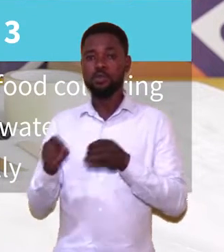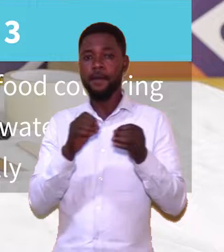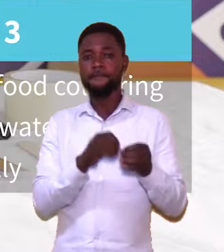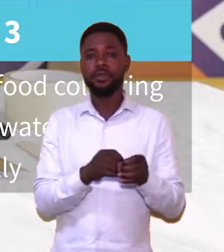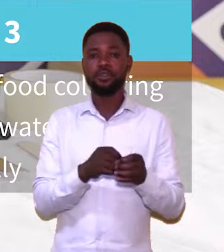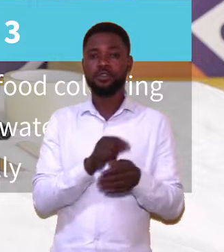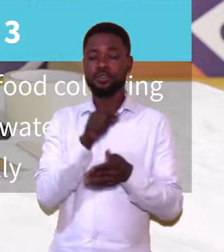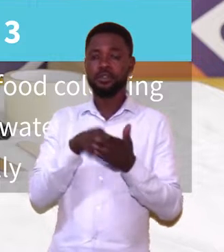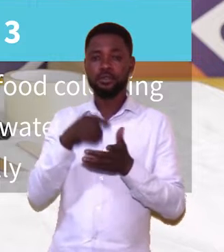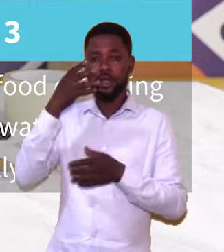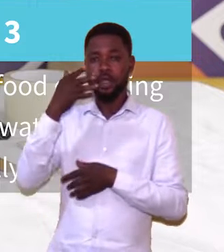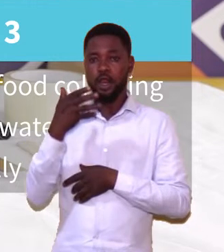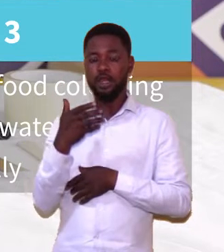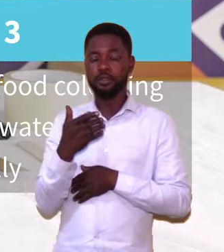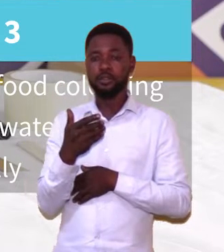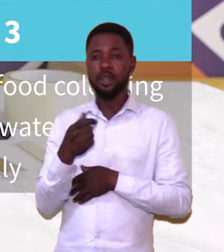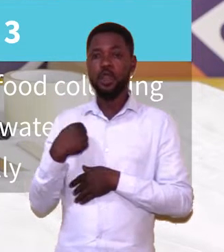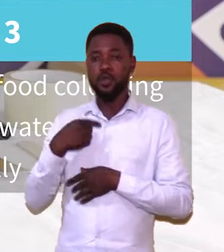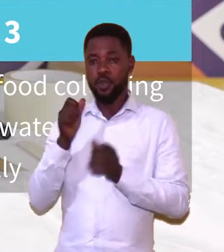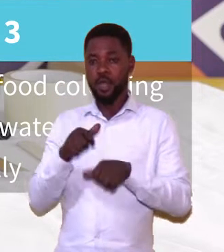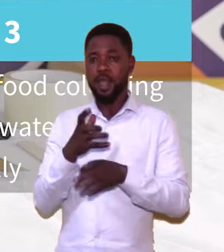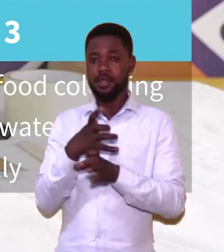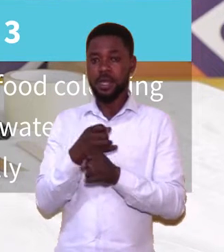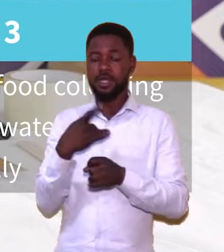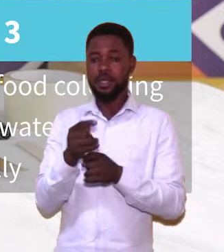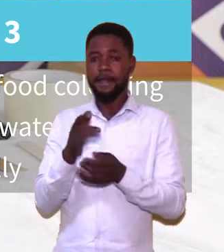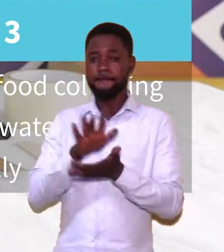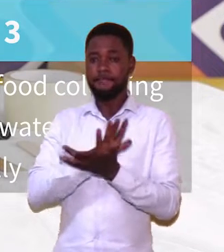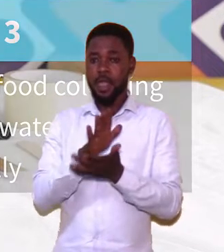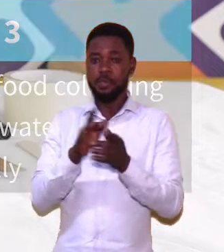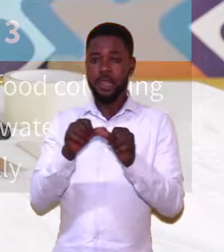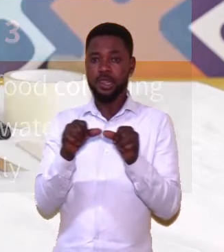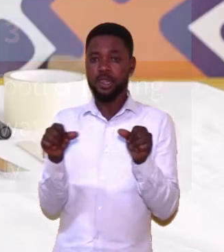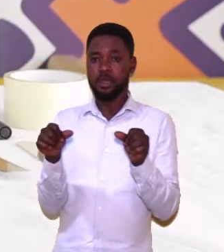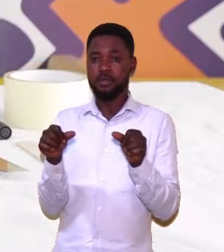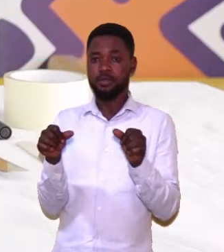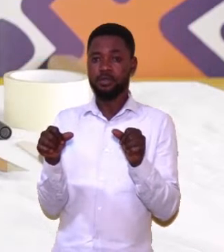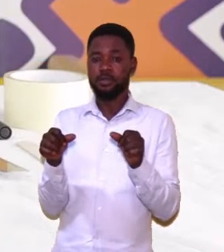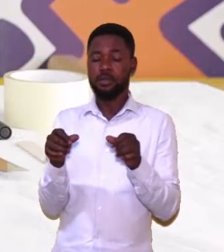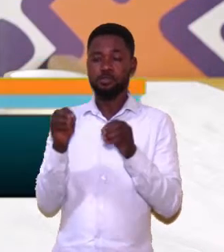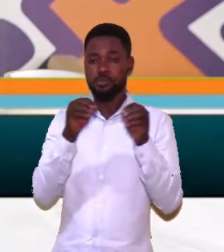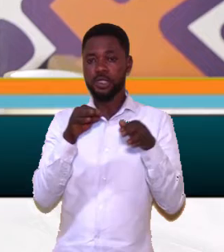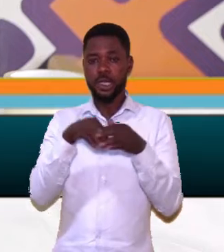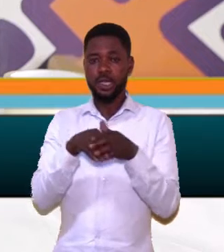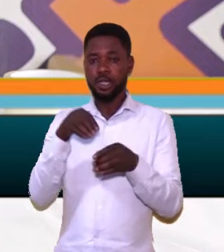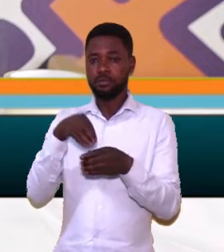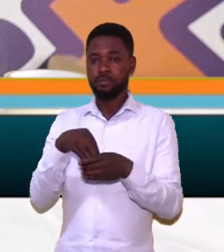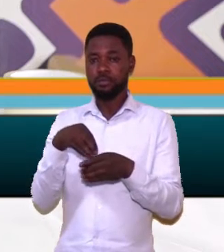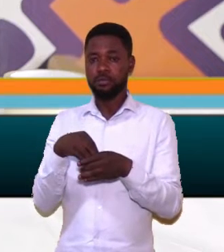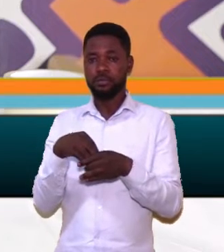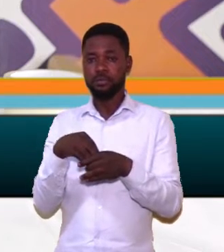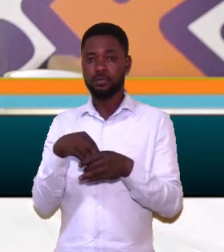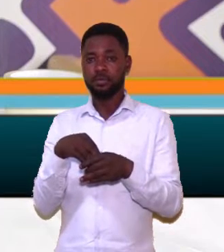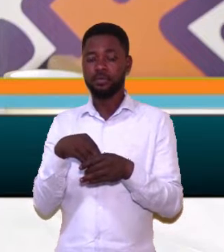put the blue food coloring. You can get a paper towel and place by your side so you can